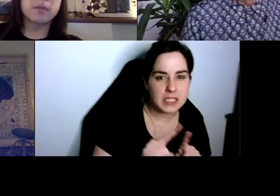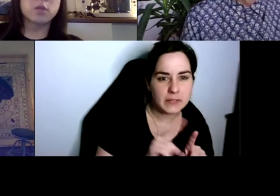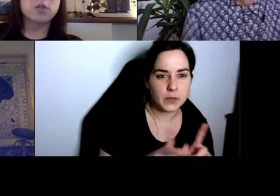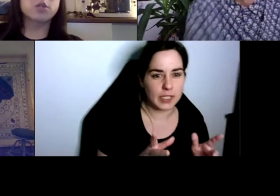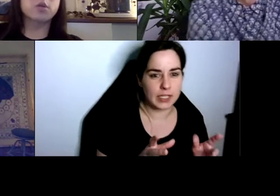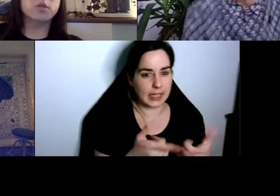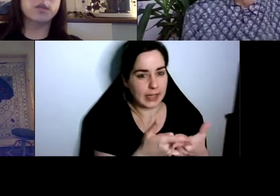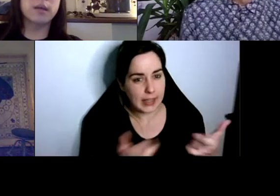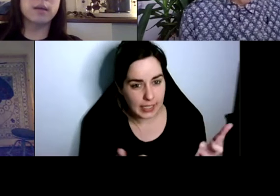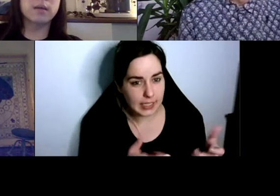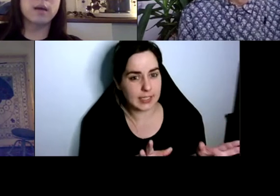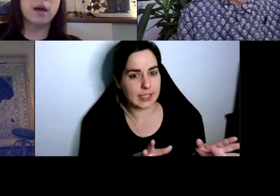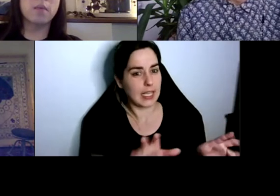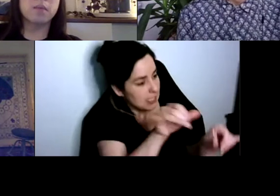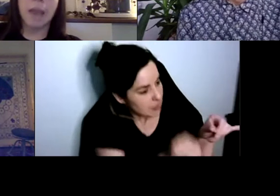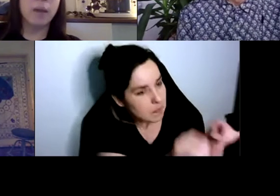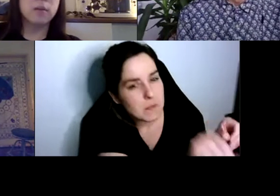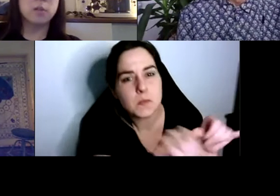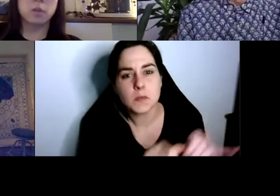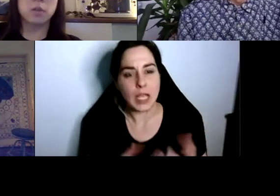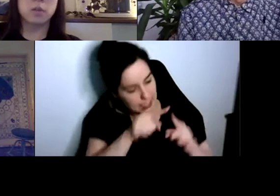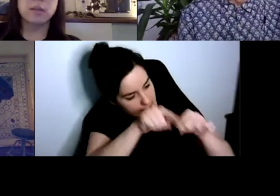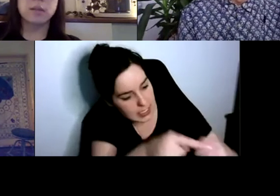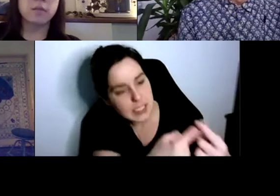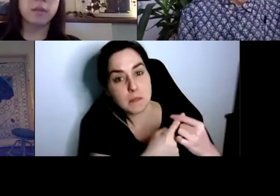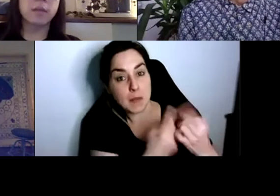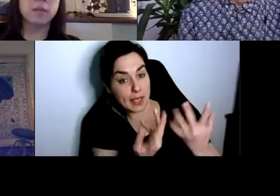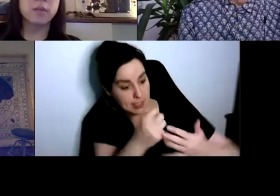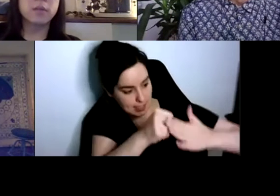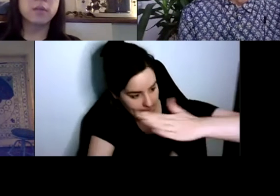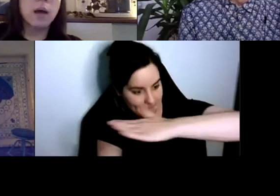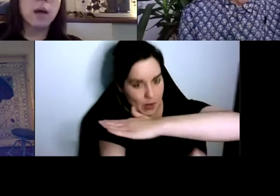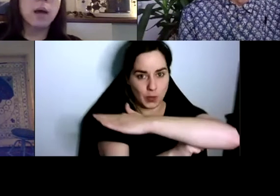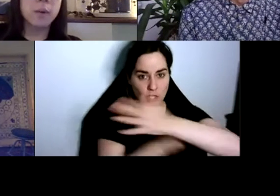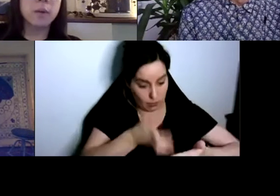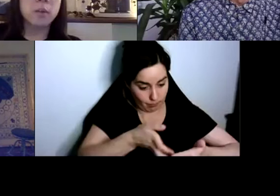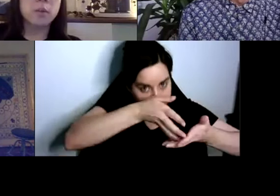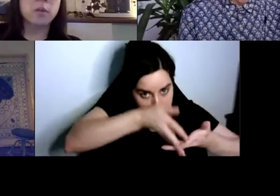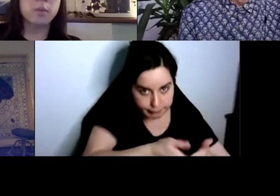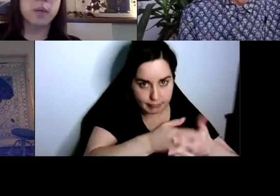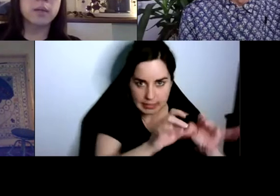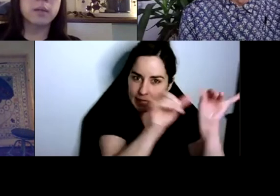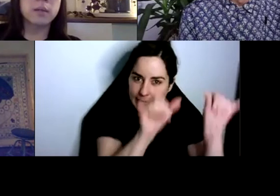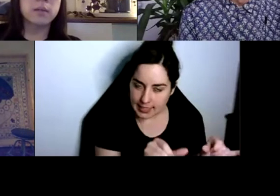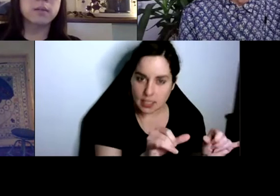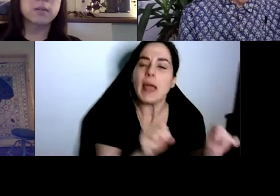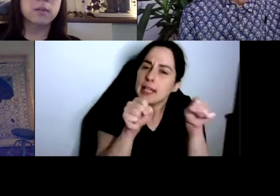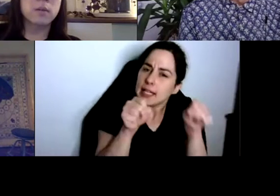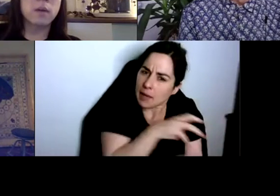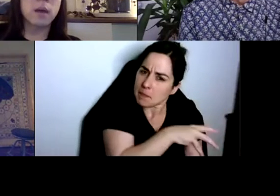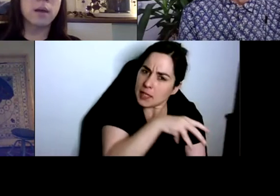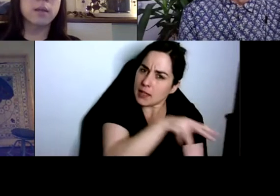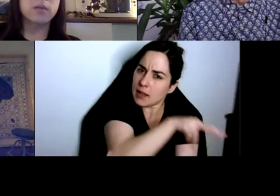a structure, which I think can certainly exist in festivals, but